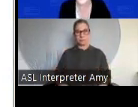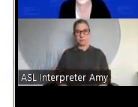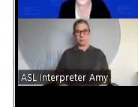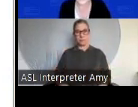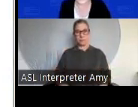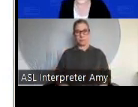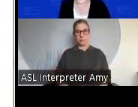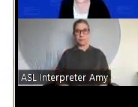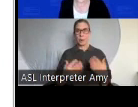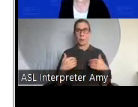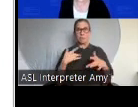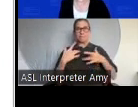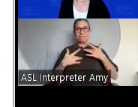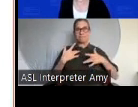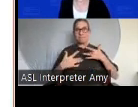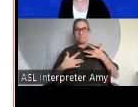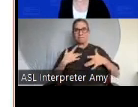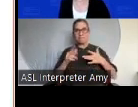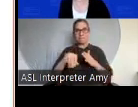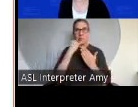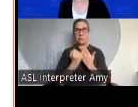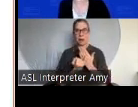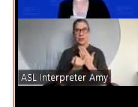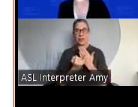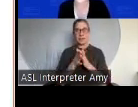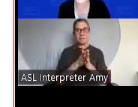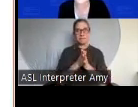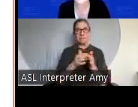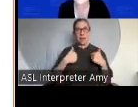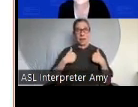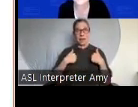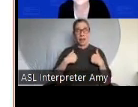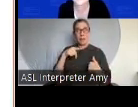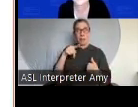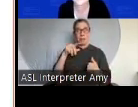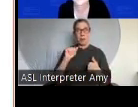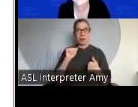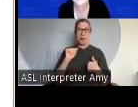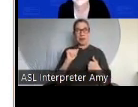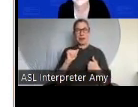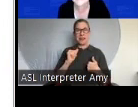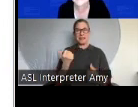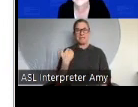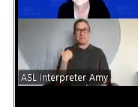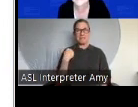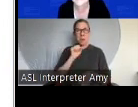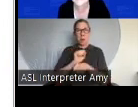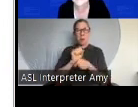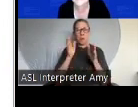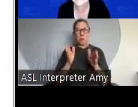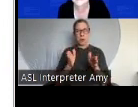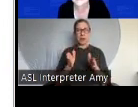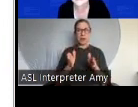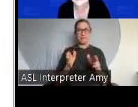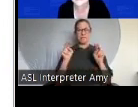This is a very exciting project. I'm a Port Authority alum, and I look forward to